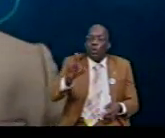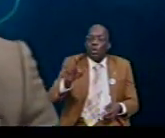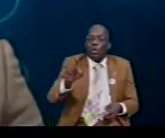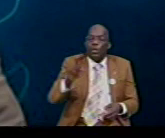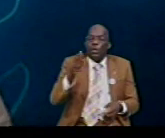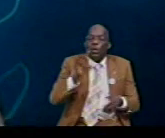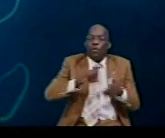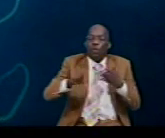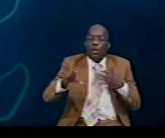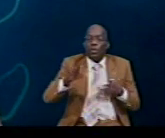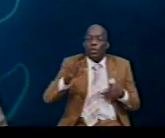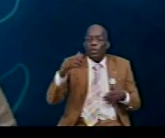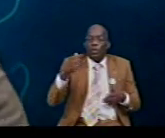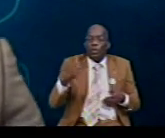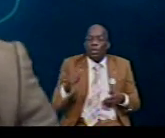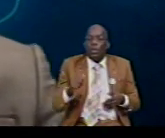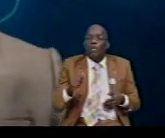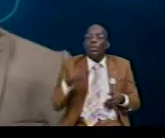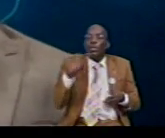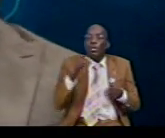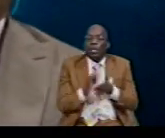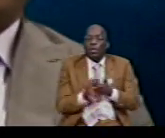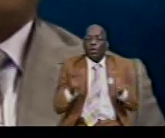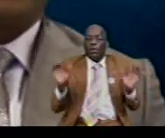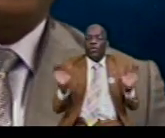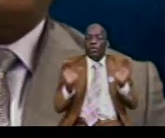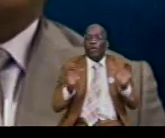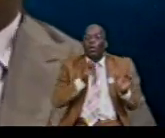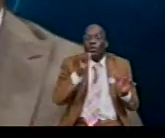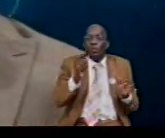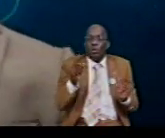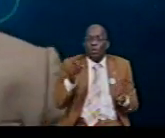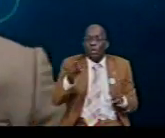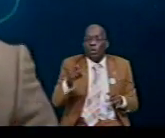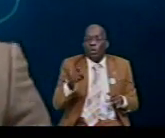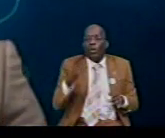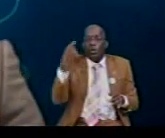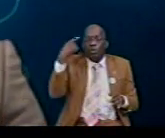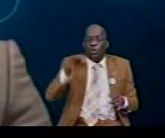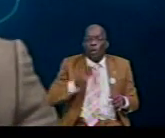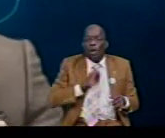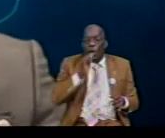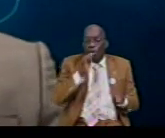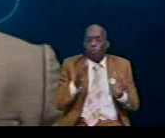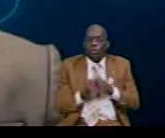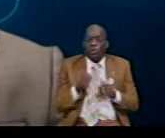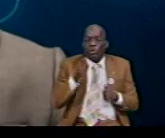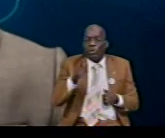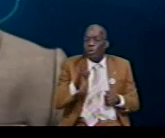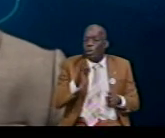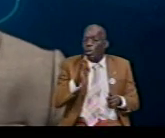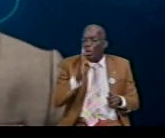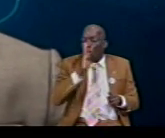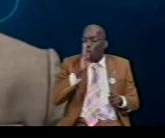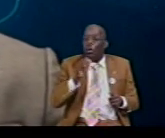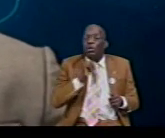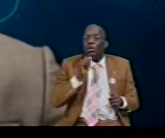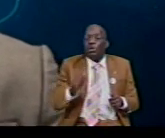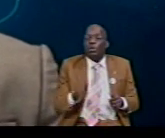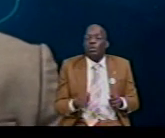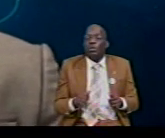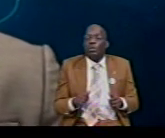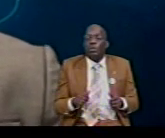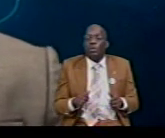For thou, fear not thou, for I am with thee. Be not dismayed. I am thy God. I will strengthen